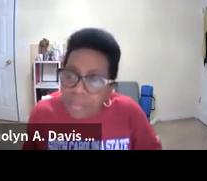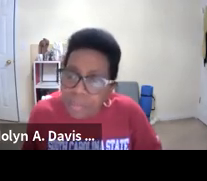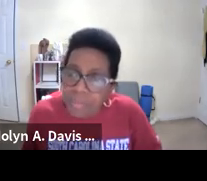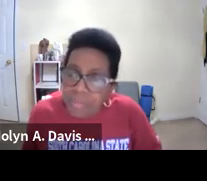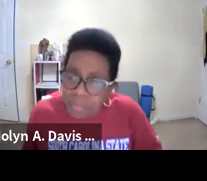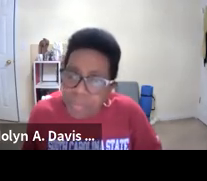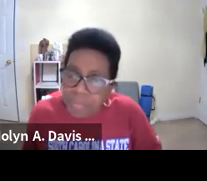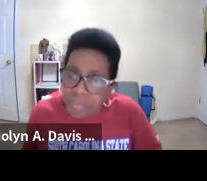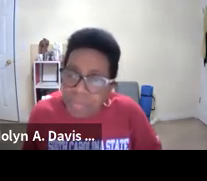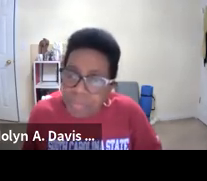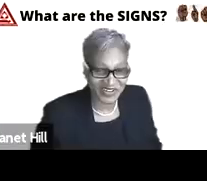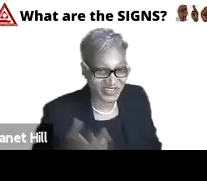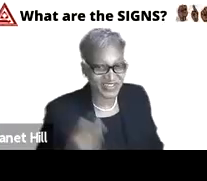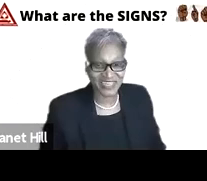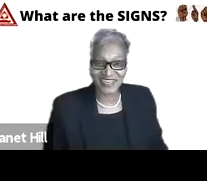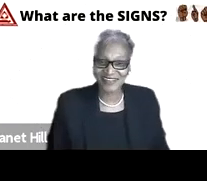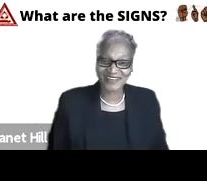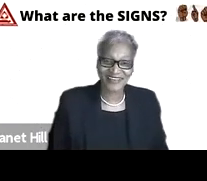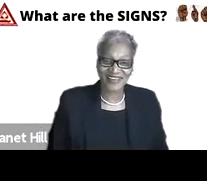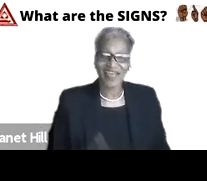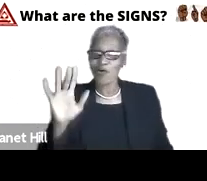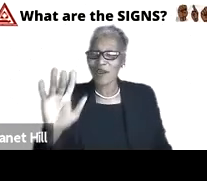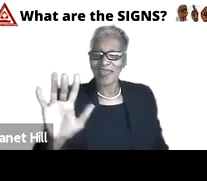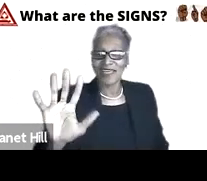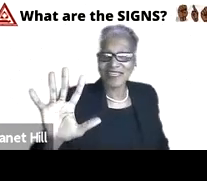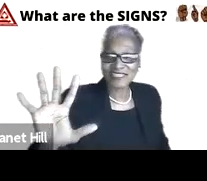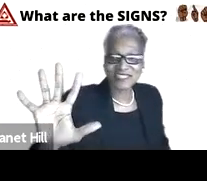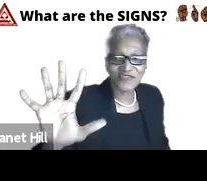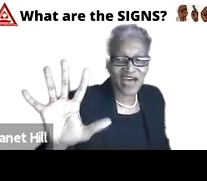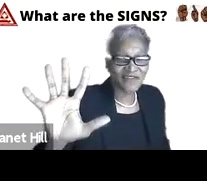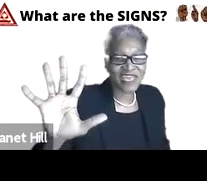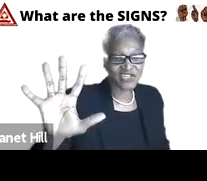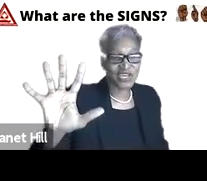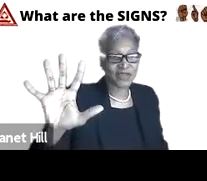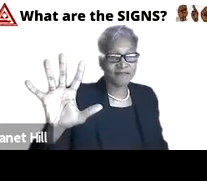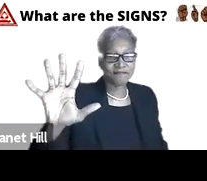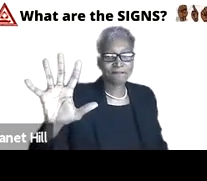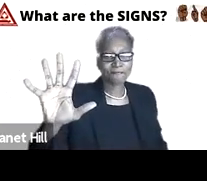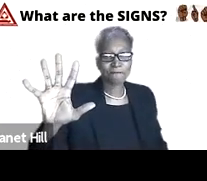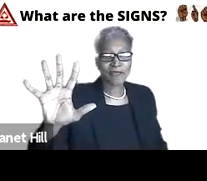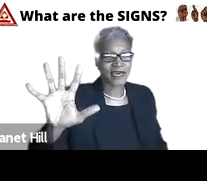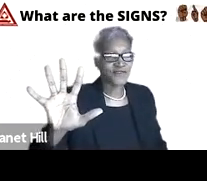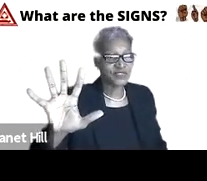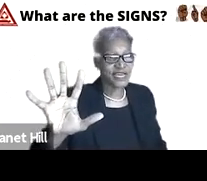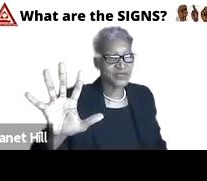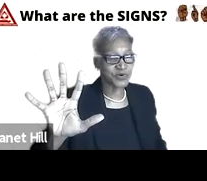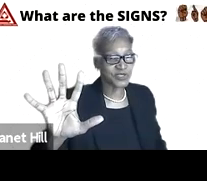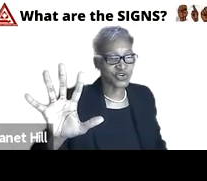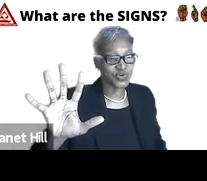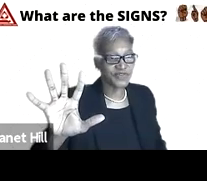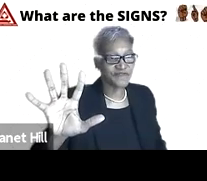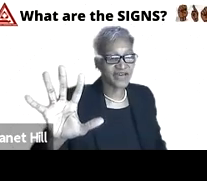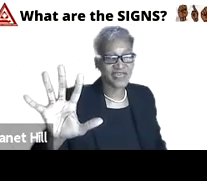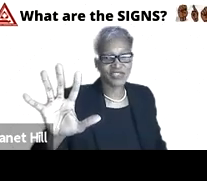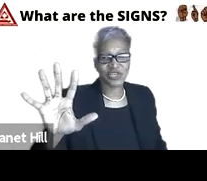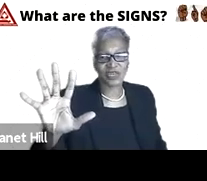Toothache. All right. Y'all getting it. All right. This is the five handshake. I got a few signs I want to